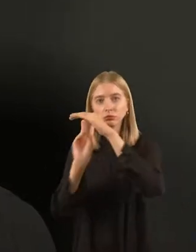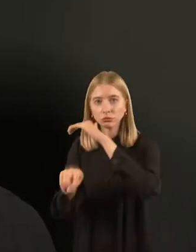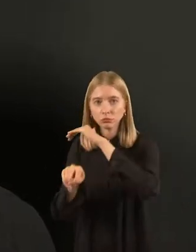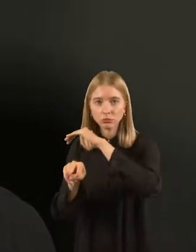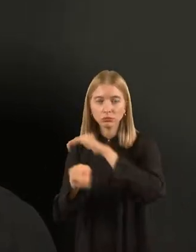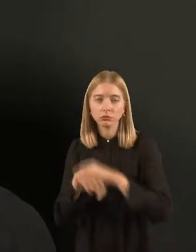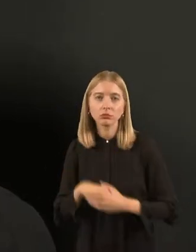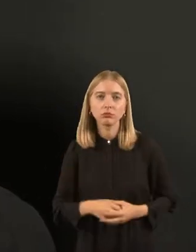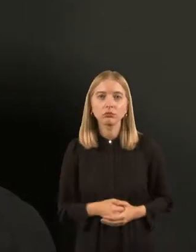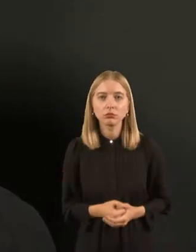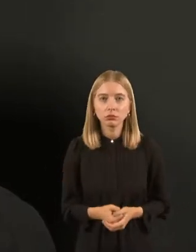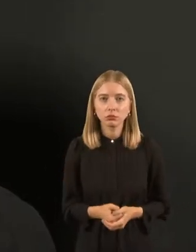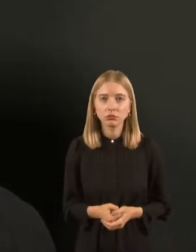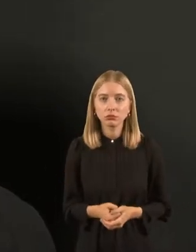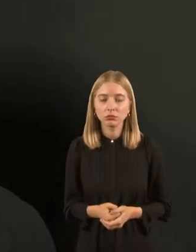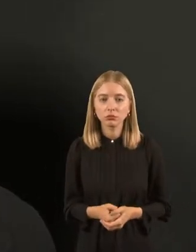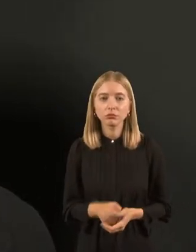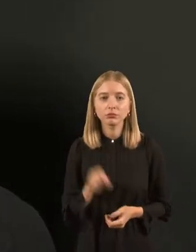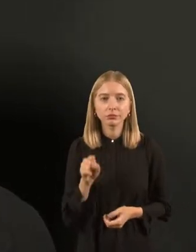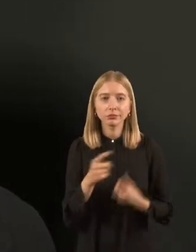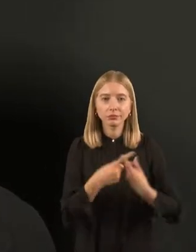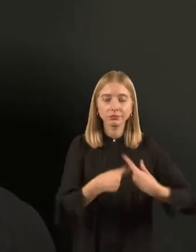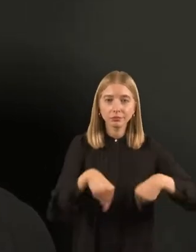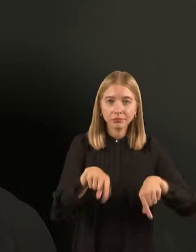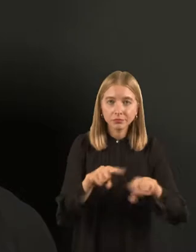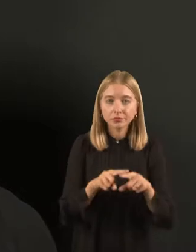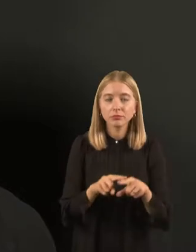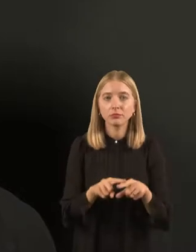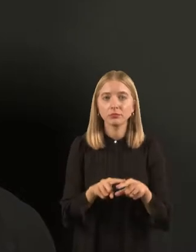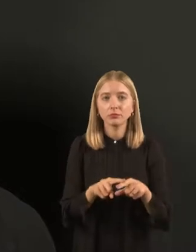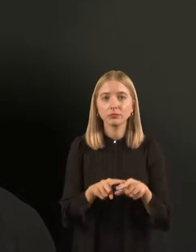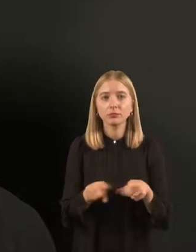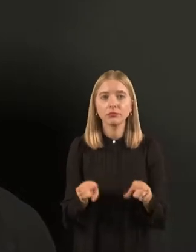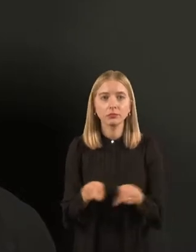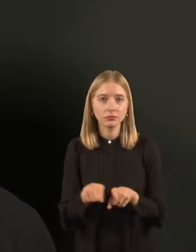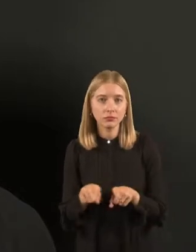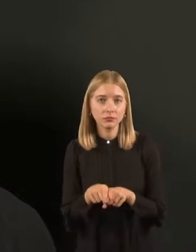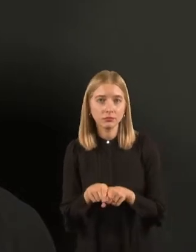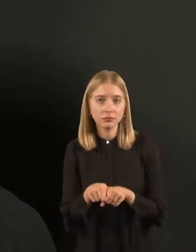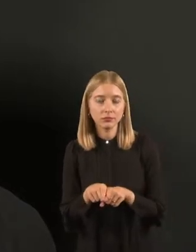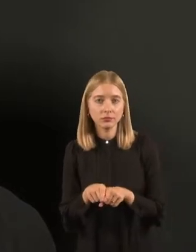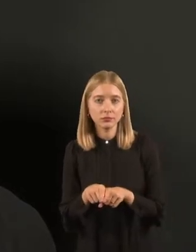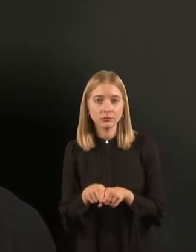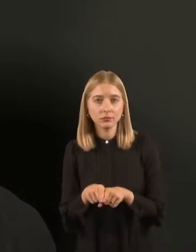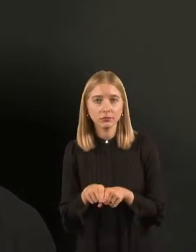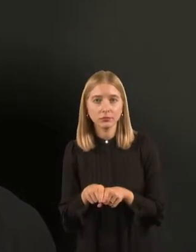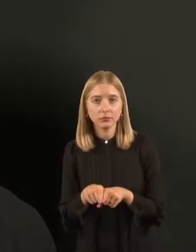generation of measures that you have to ambition, and